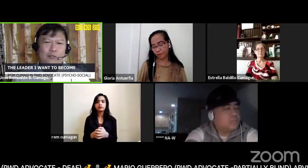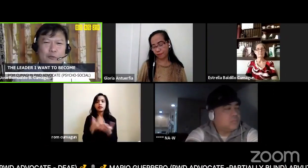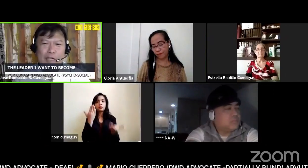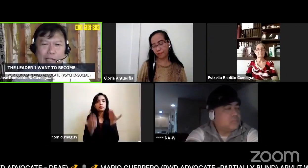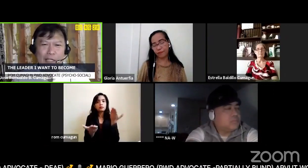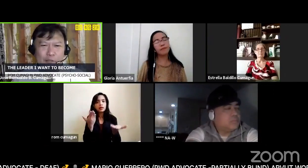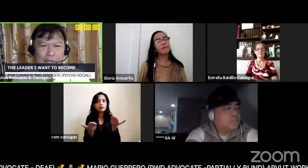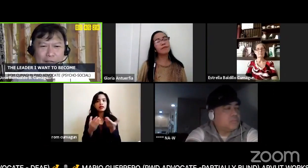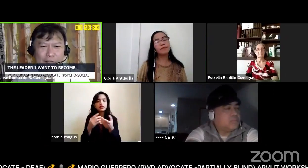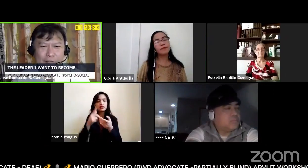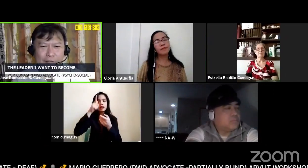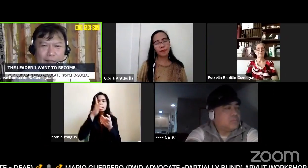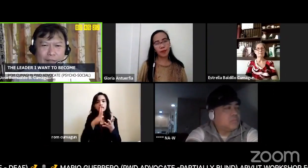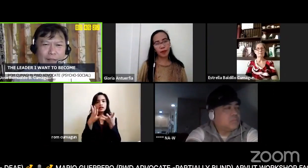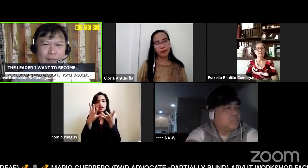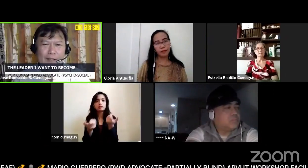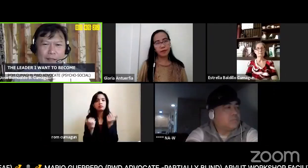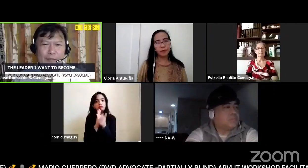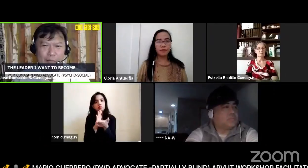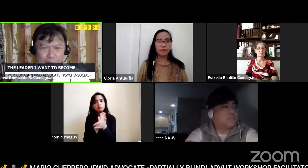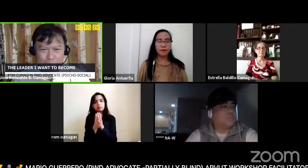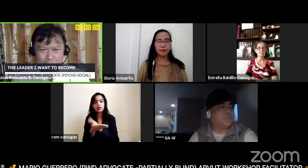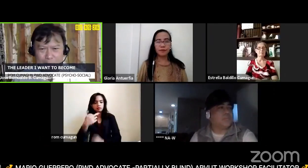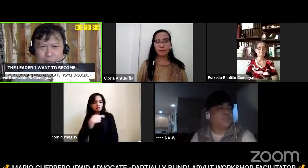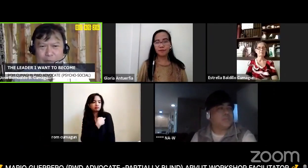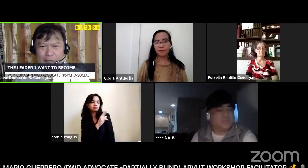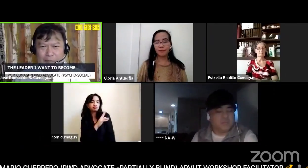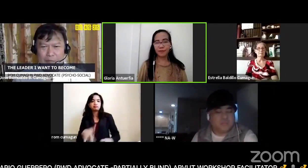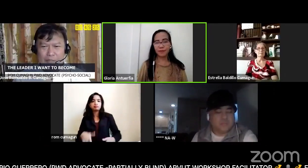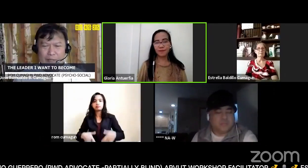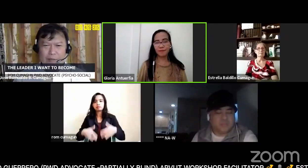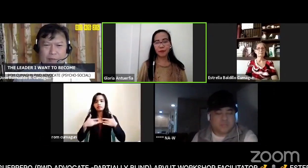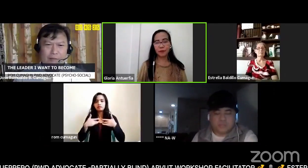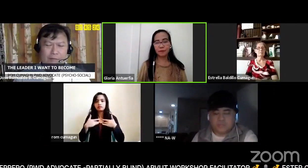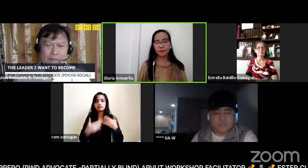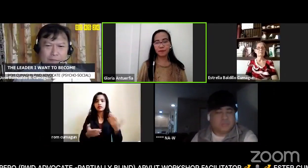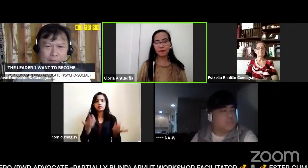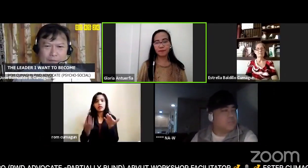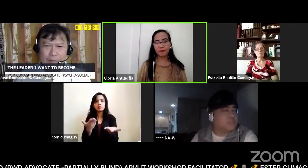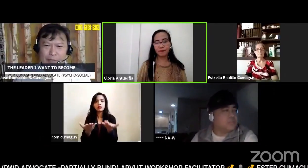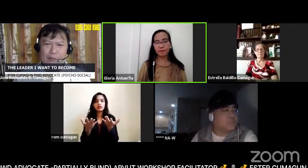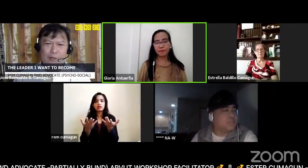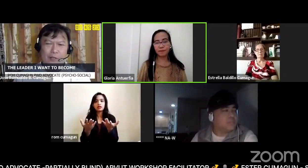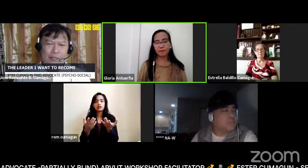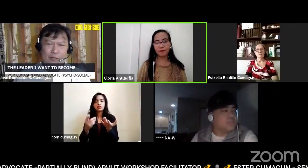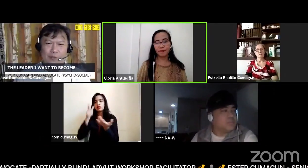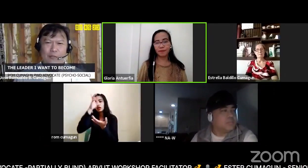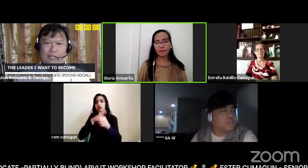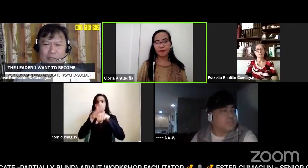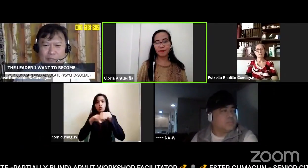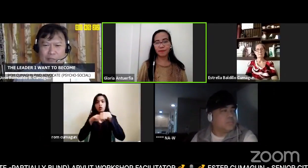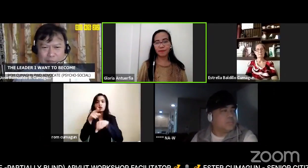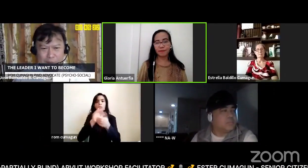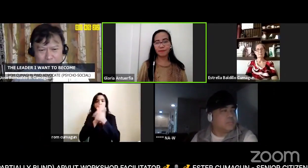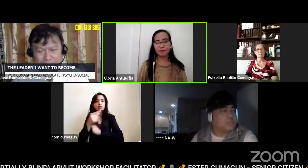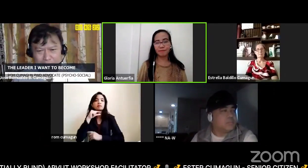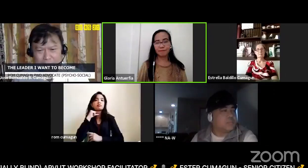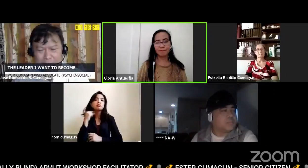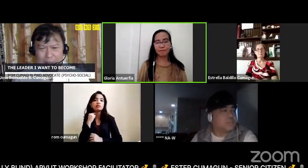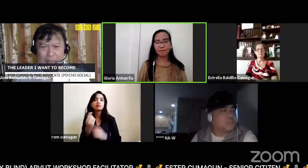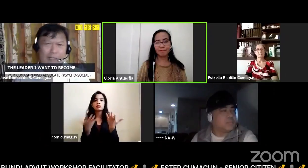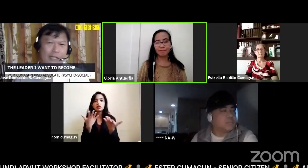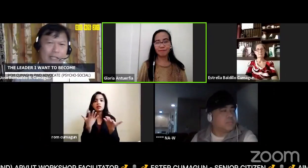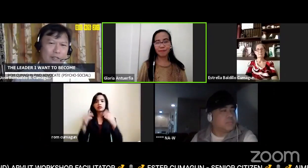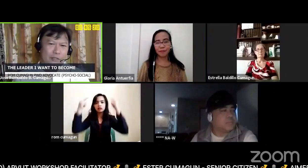maybe He's calling you to religious life. Maybe He's calling you to become a priest. Maybe He's calling you to become a